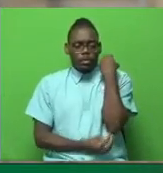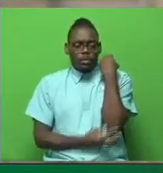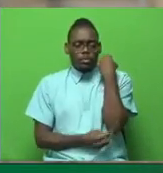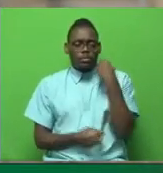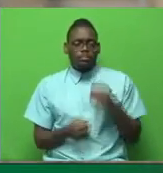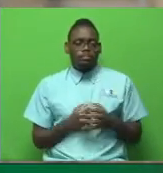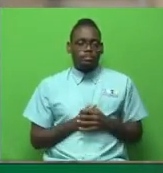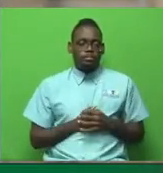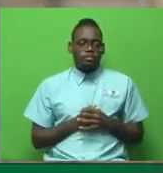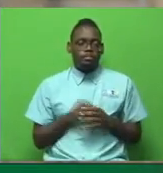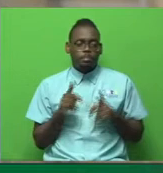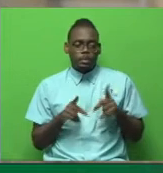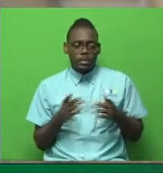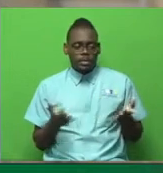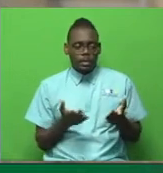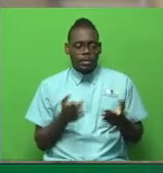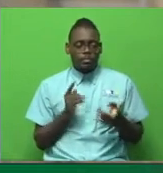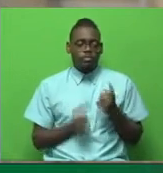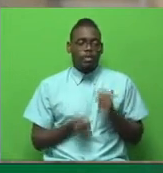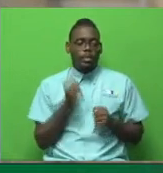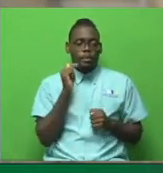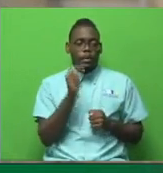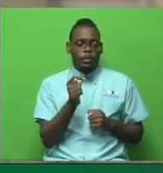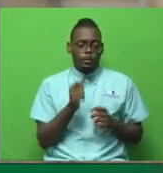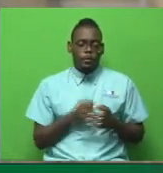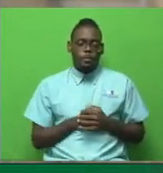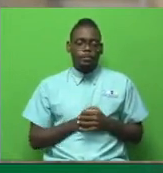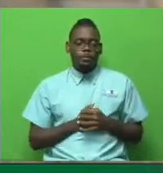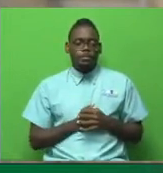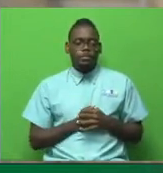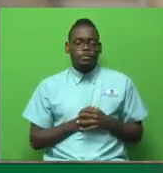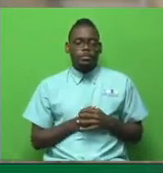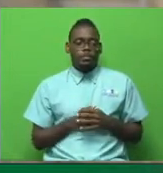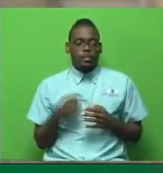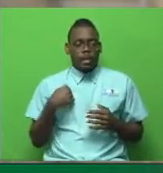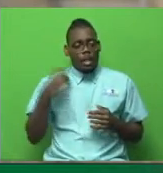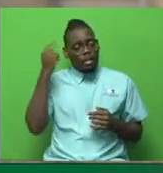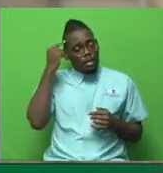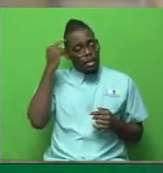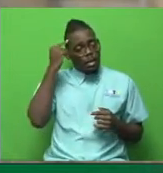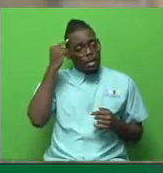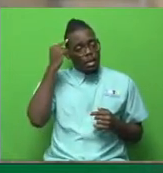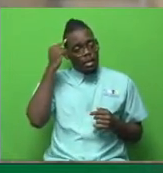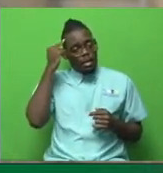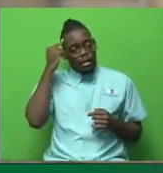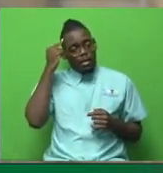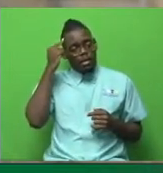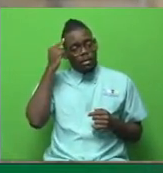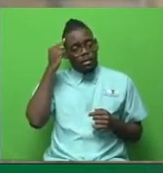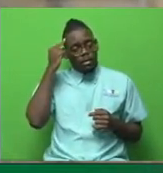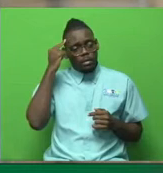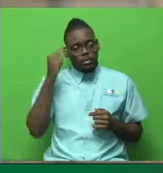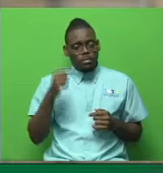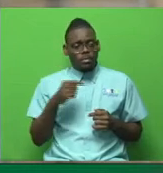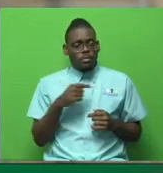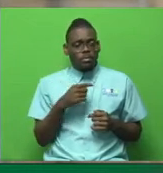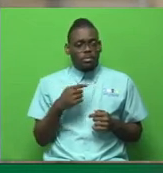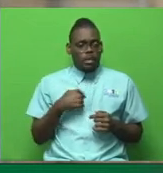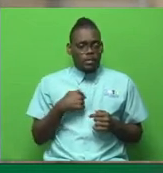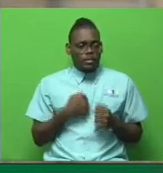speaker it is my view Mr Deputy speaker that the subsidy and premium fuel should be completely